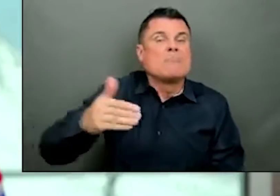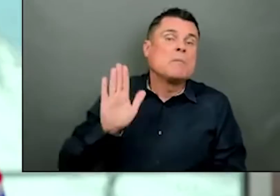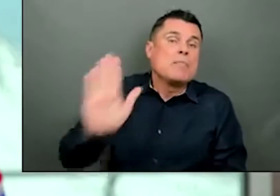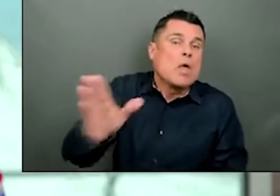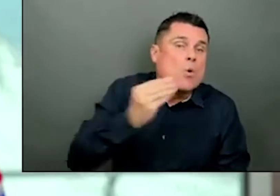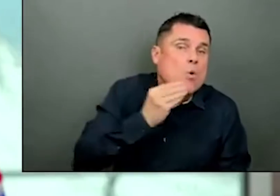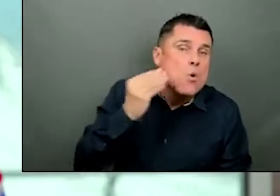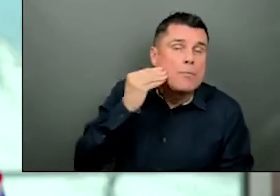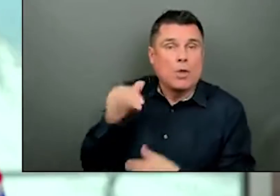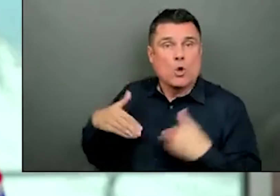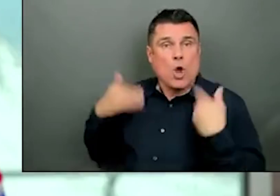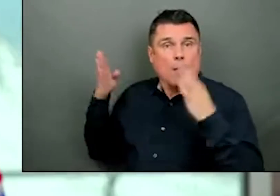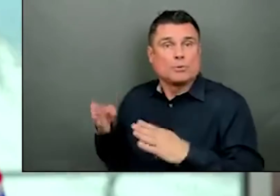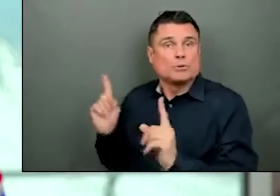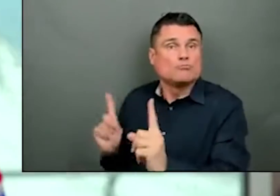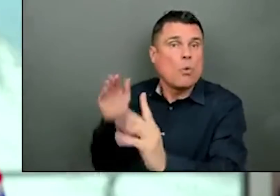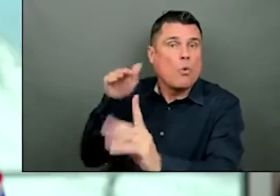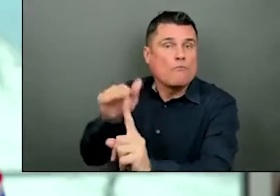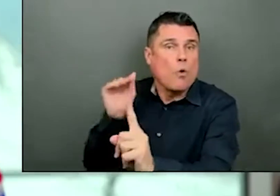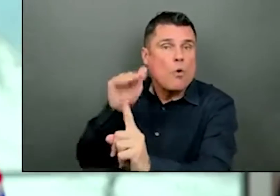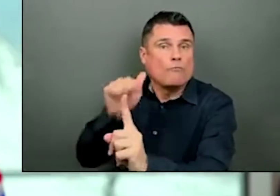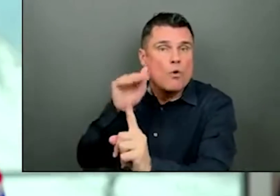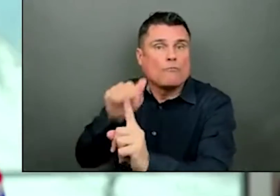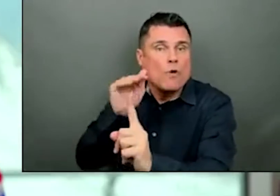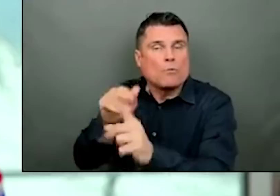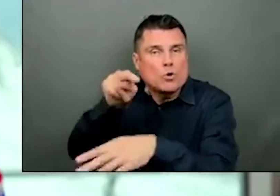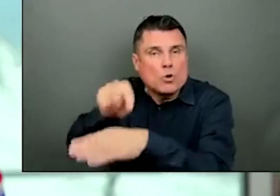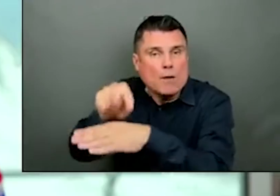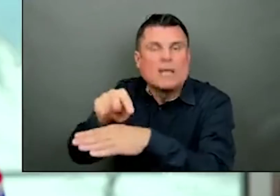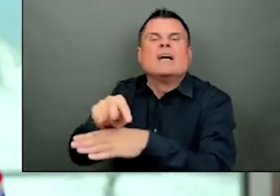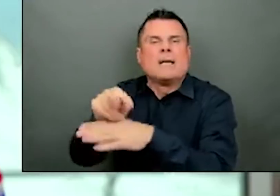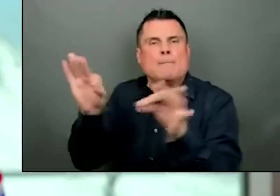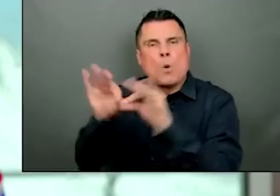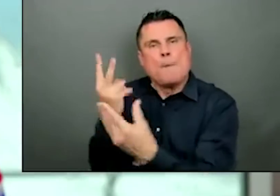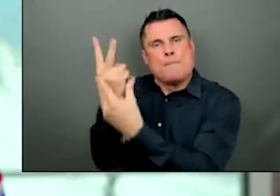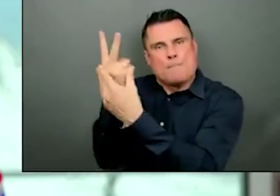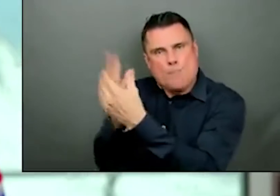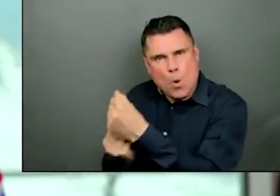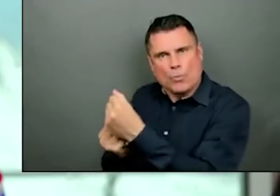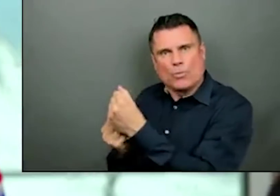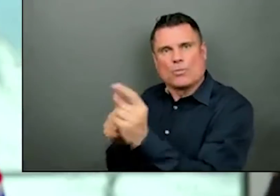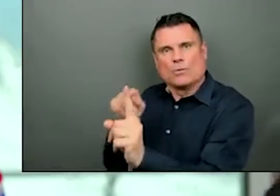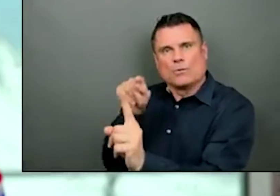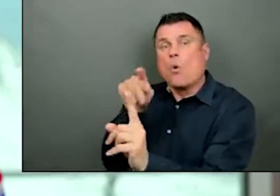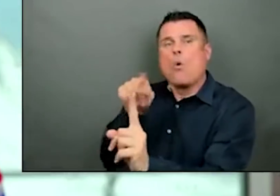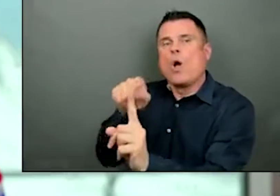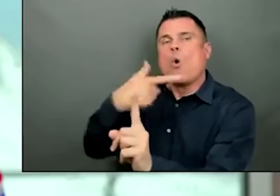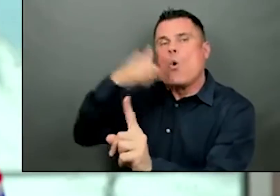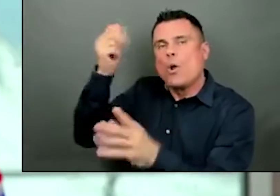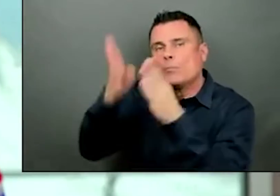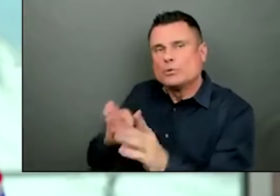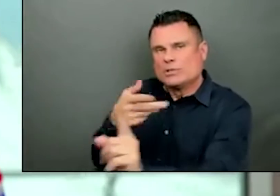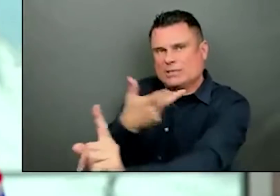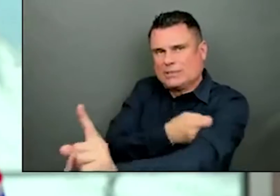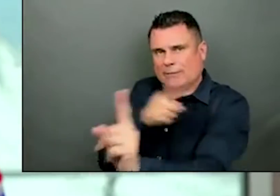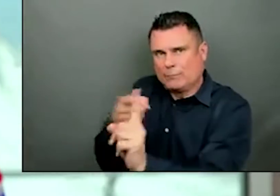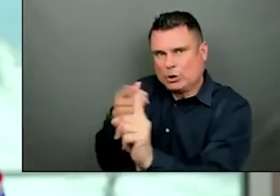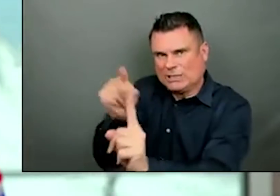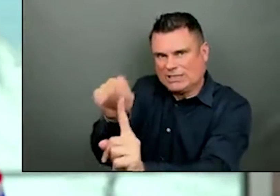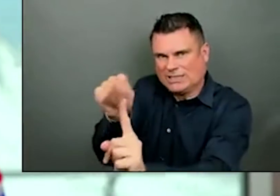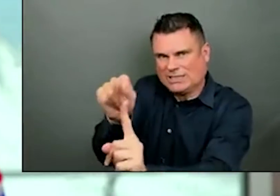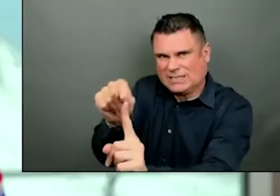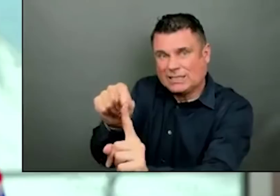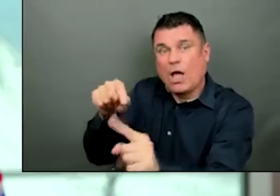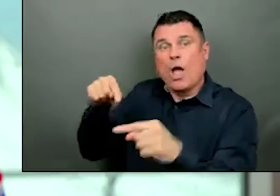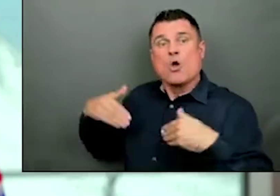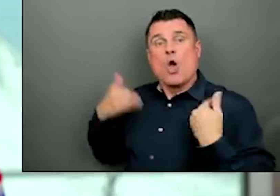would not be possible to immunize every family member or parent of every vulnerable person with the vaccines that